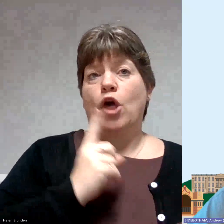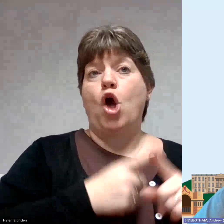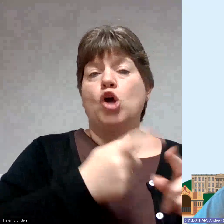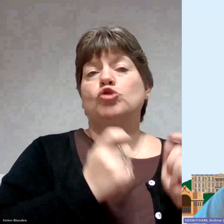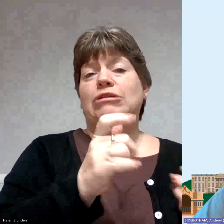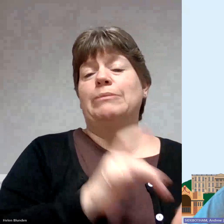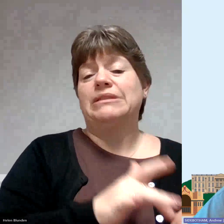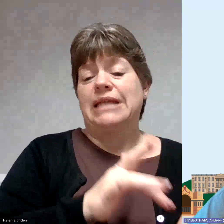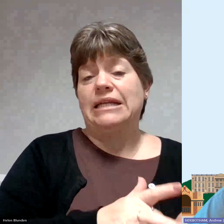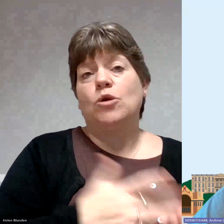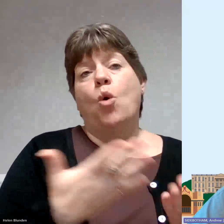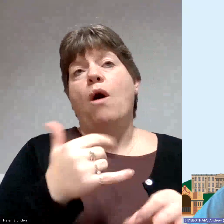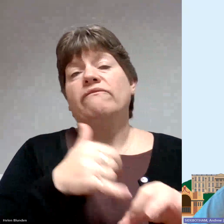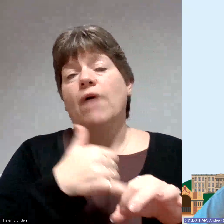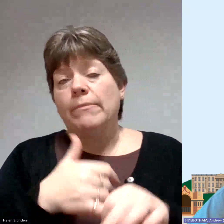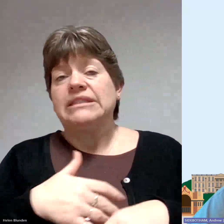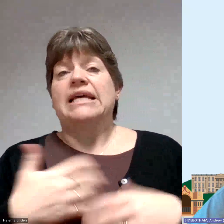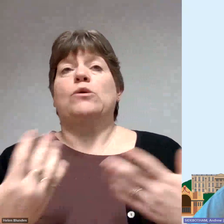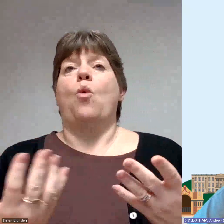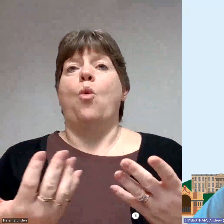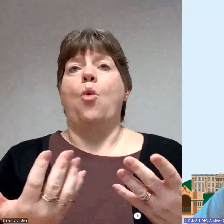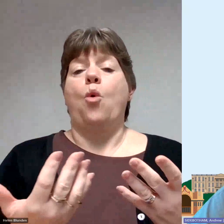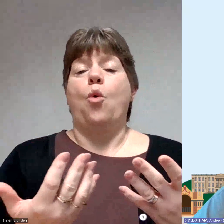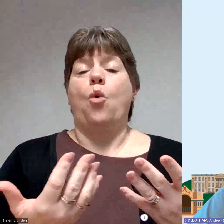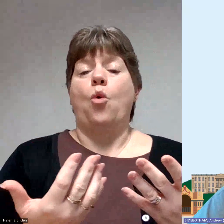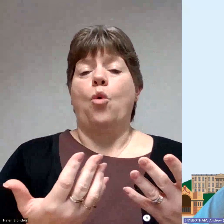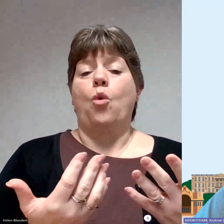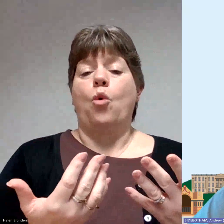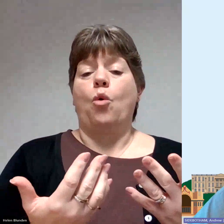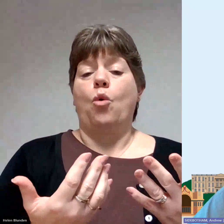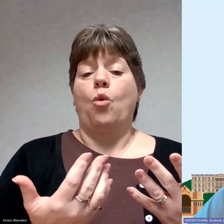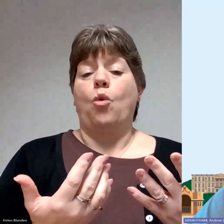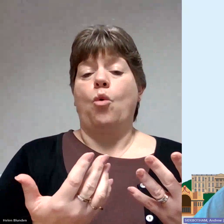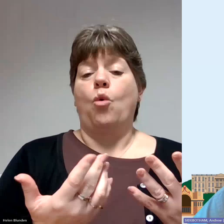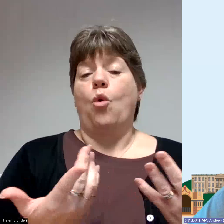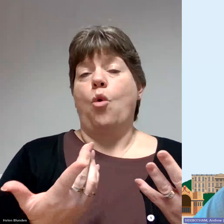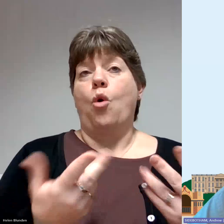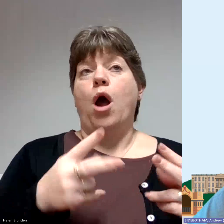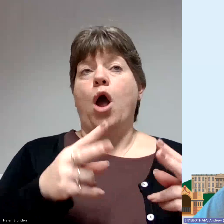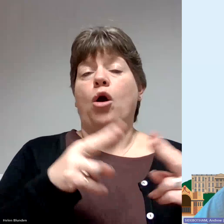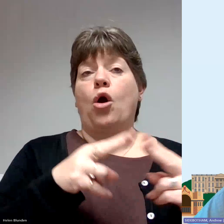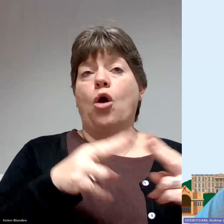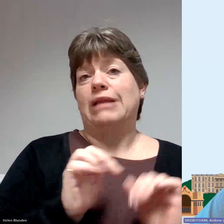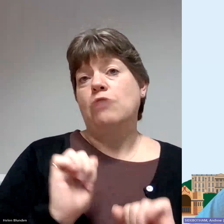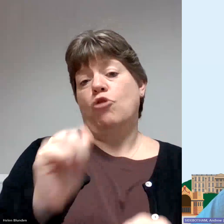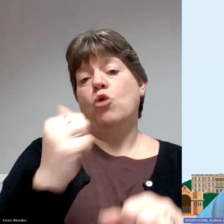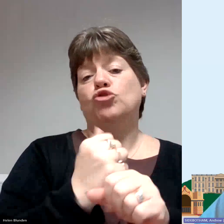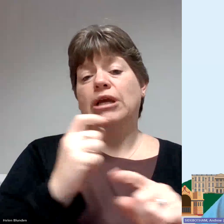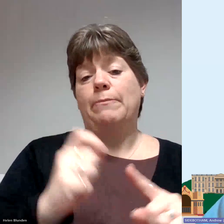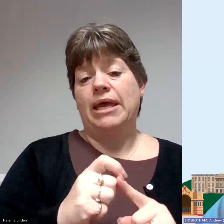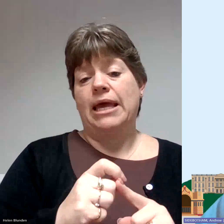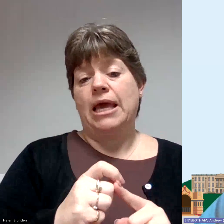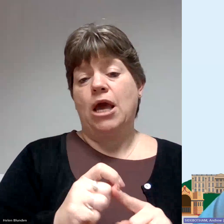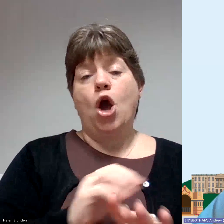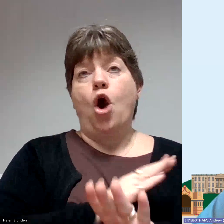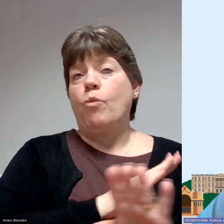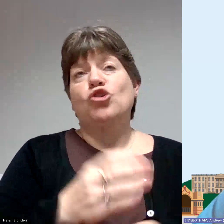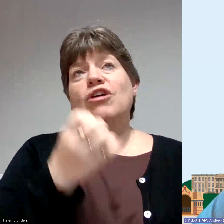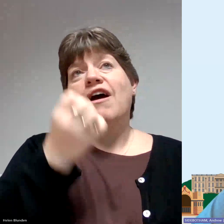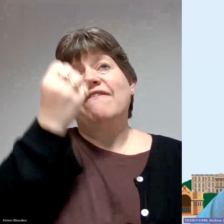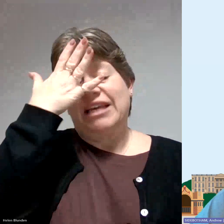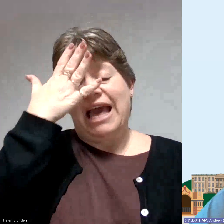of pharmacies, urgent treatment centres, or indeed contacting your own GP. We should never forget